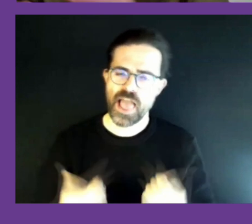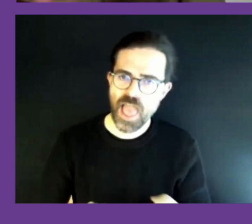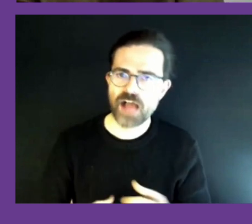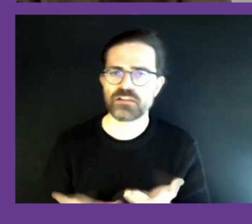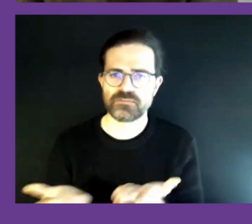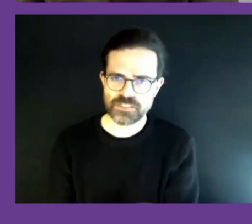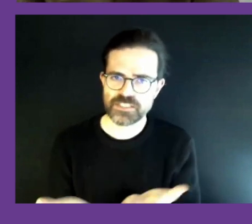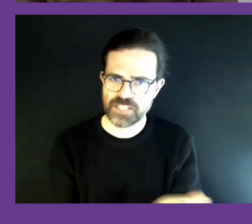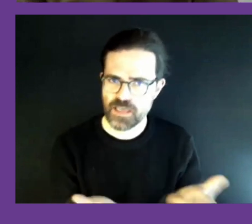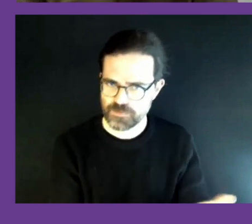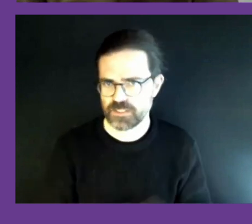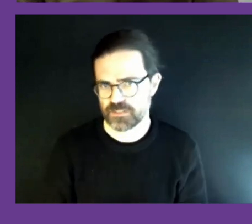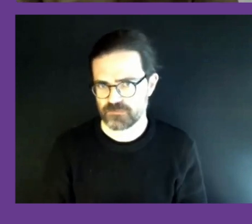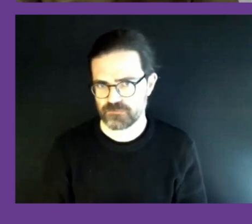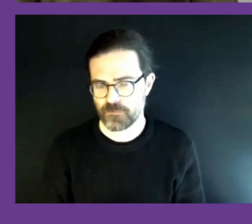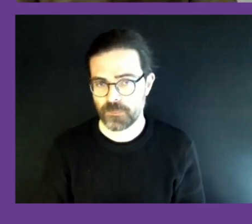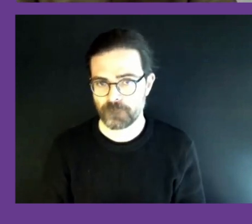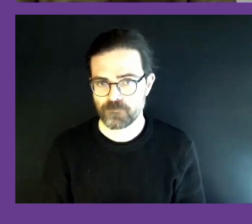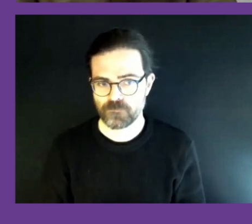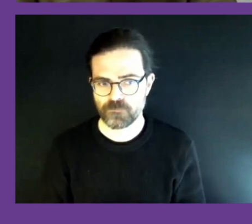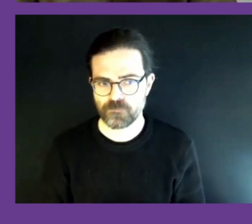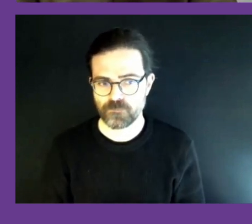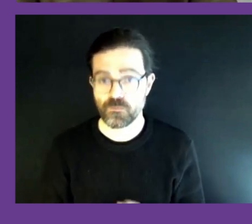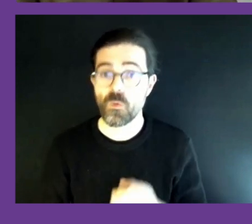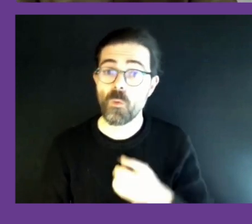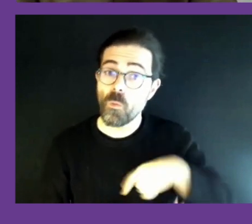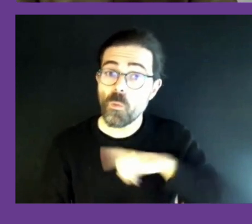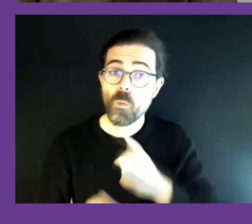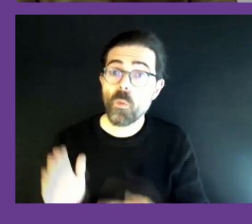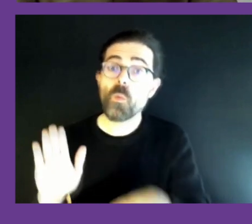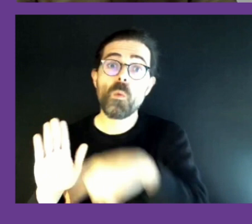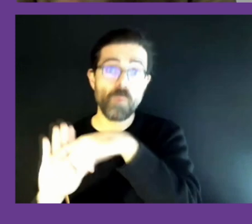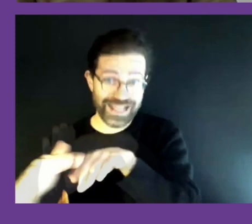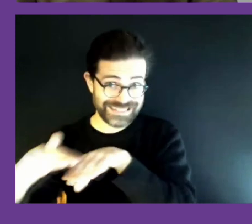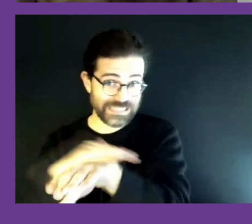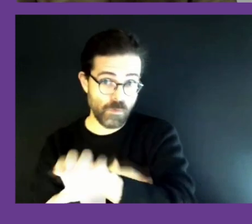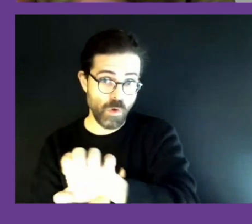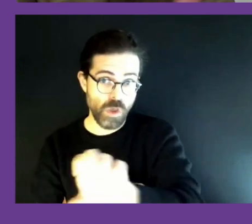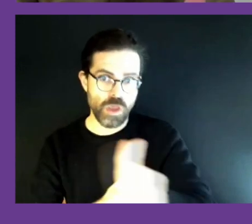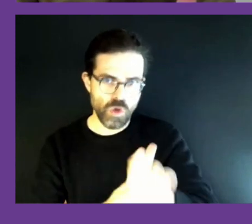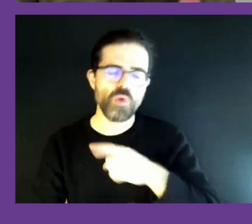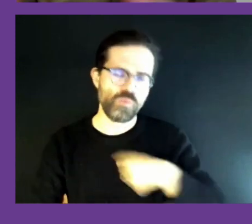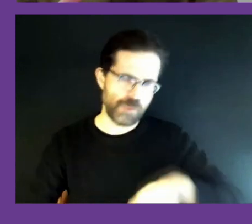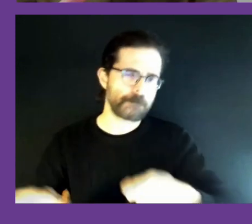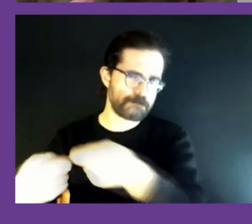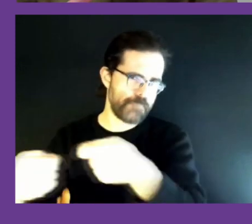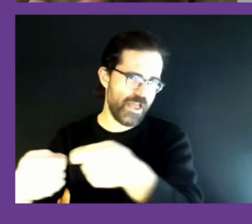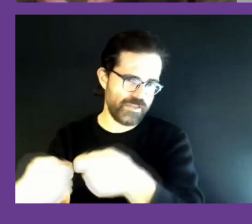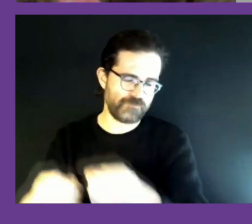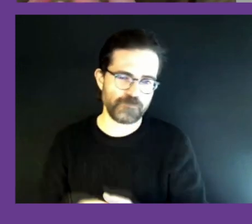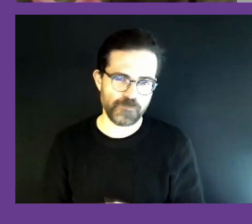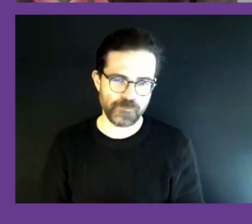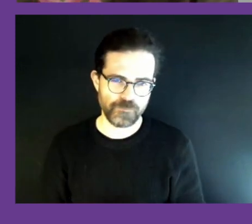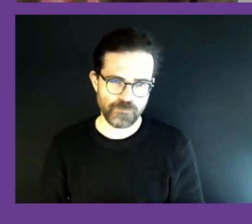Europe. And we are one of the senior partners of the AccessibleEU project. Which is what we will